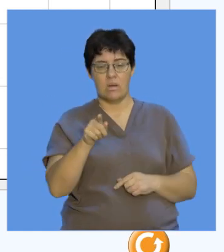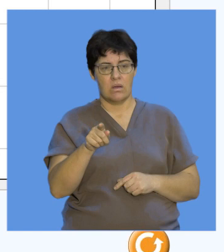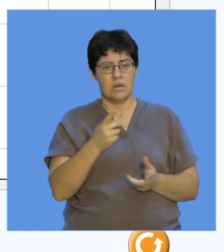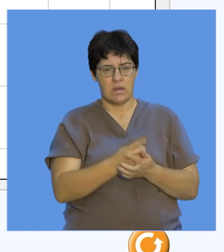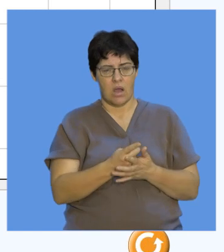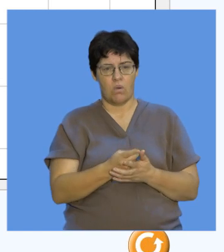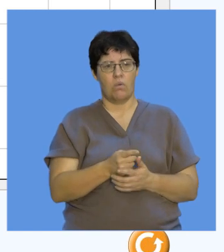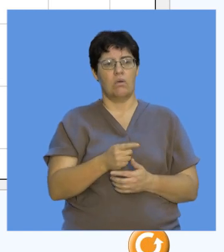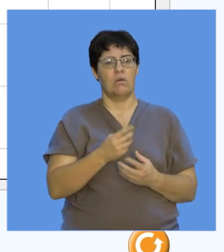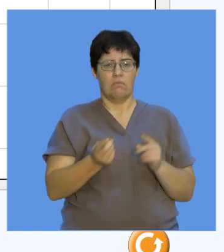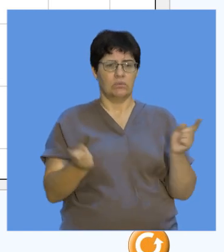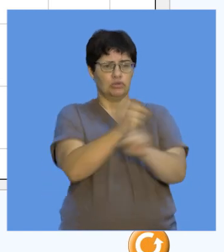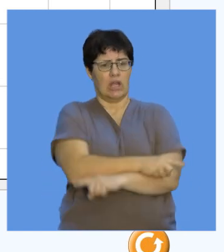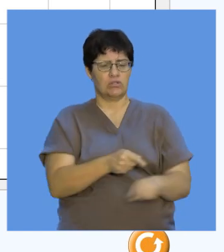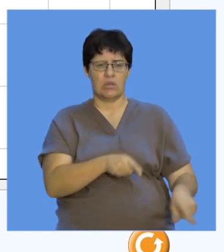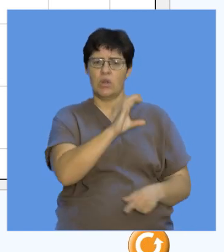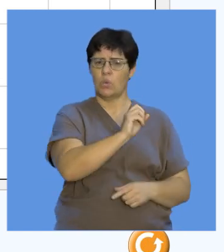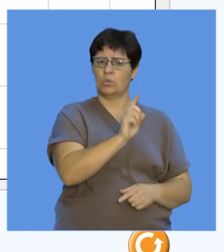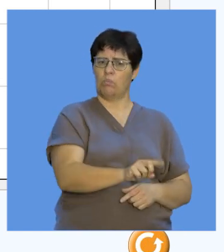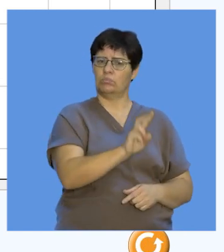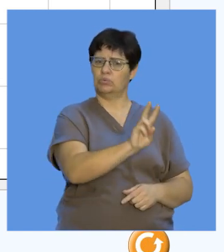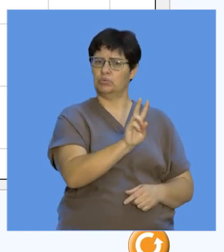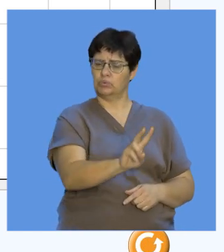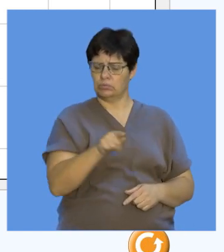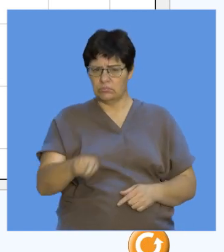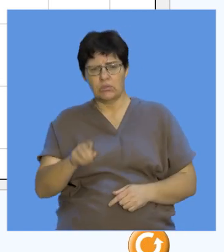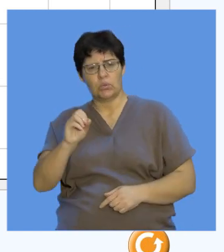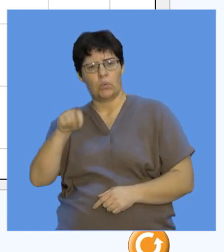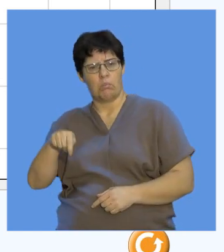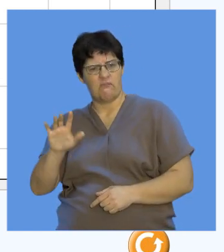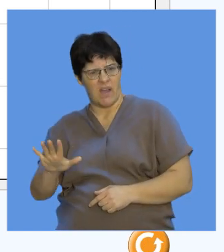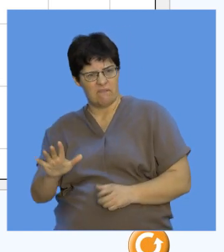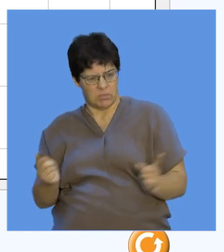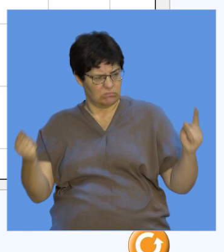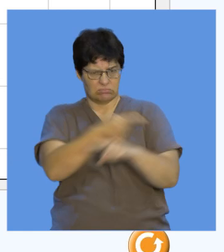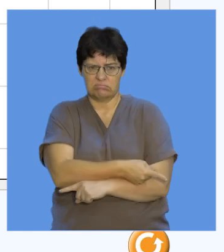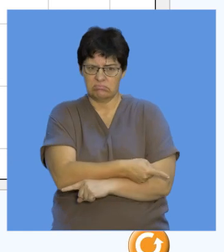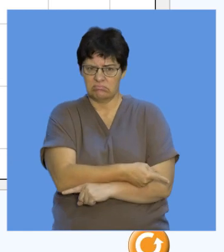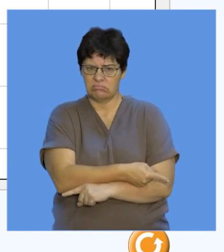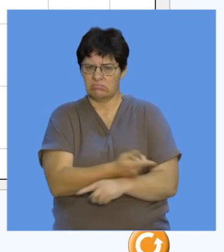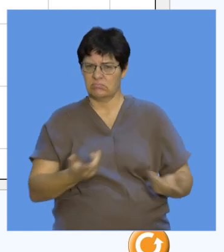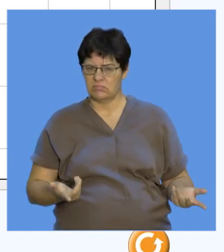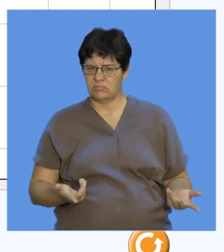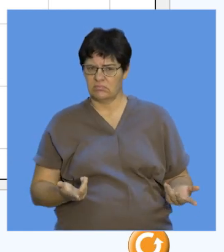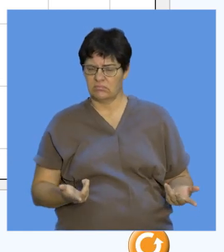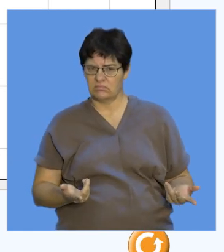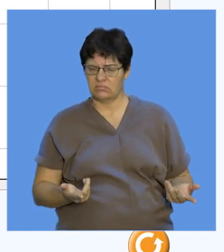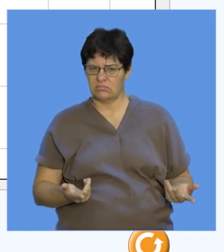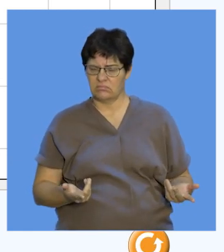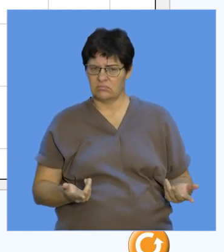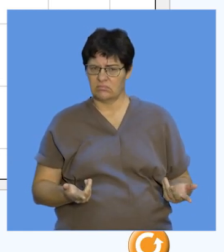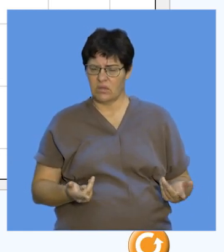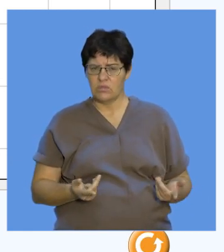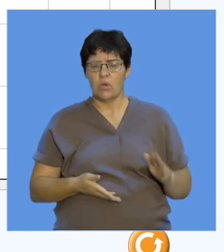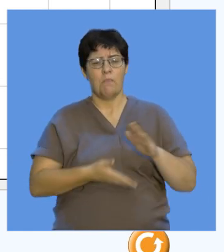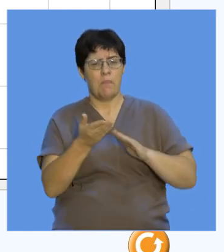Number one is now 0.22, and number two is 0.5. Basically, they transferred their momentum to